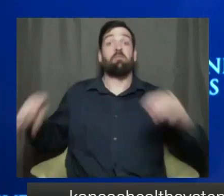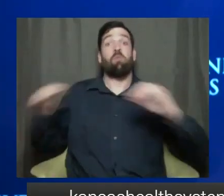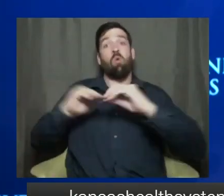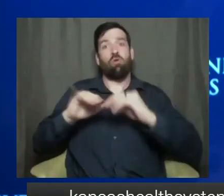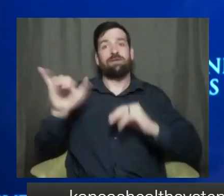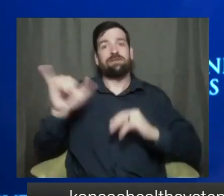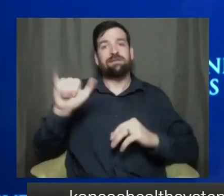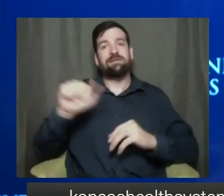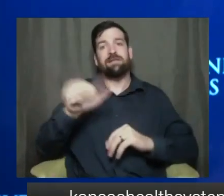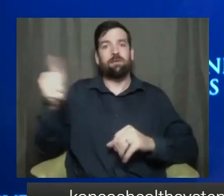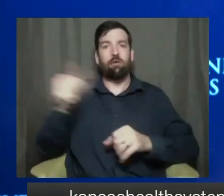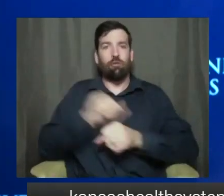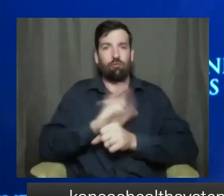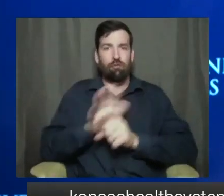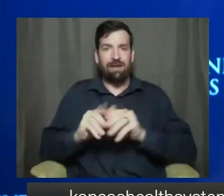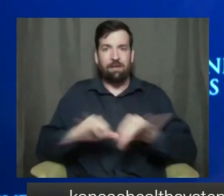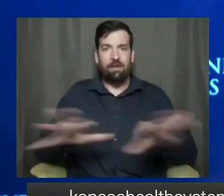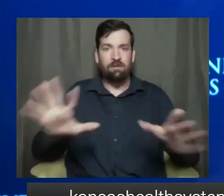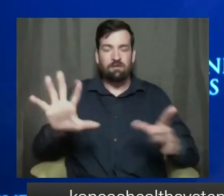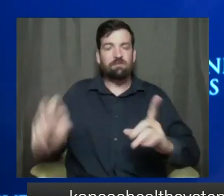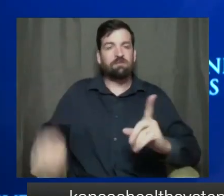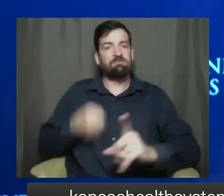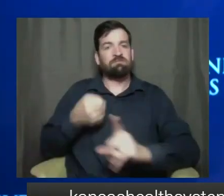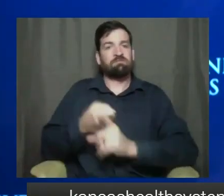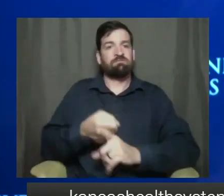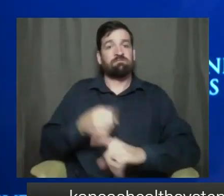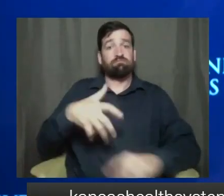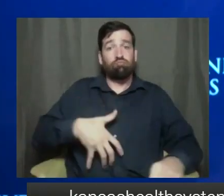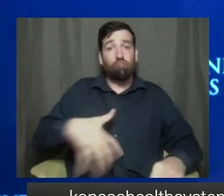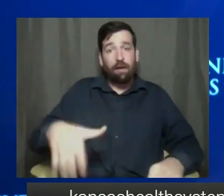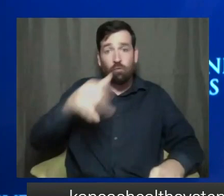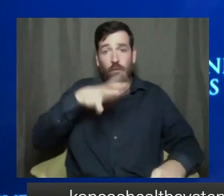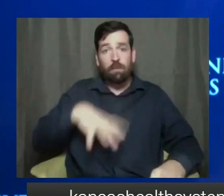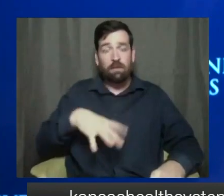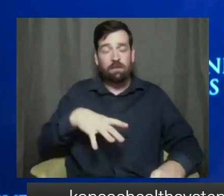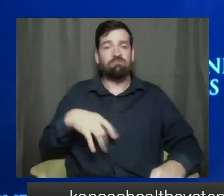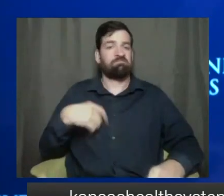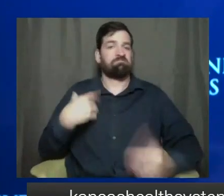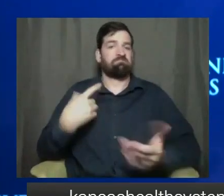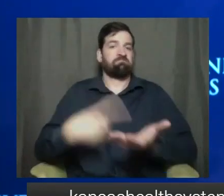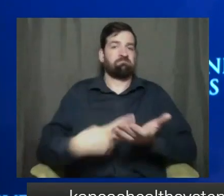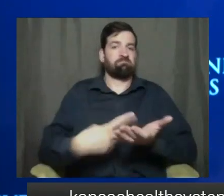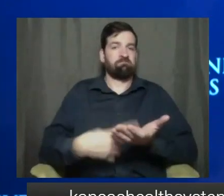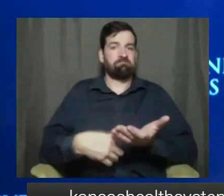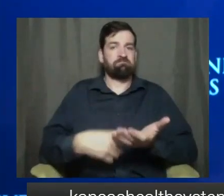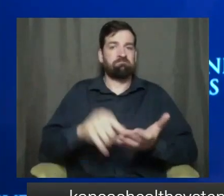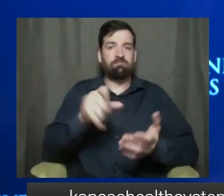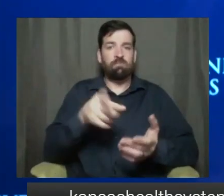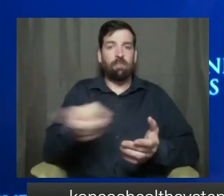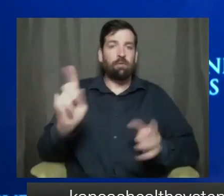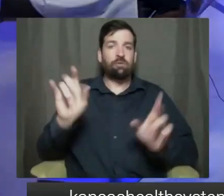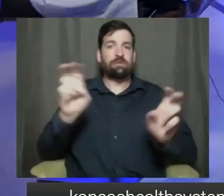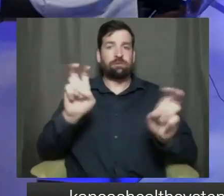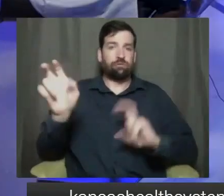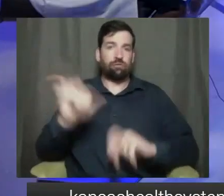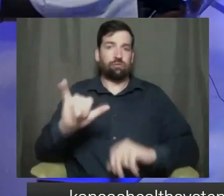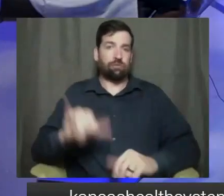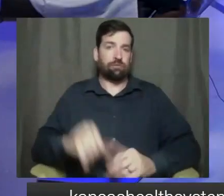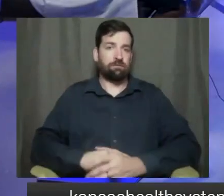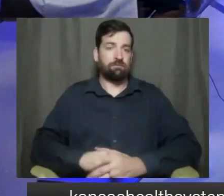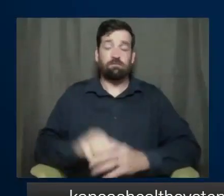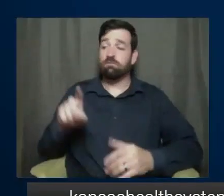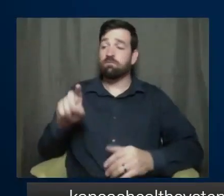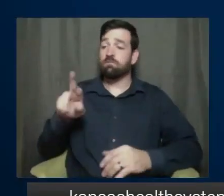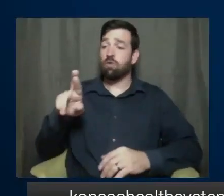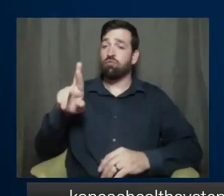had, this pandemic has affected pregnant women, and we can certainly talk about those issues as well. So, Dr. Ryan, good